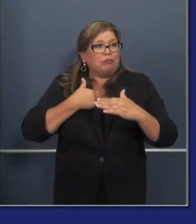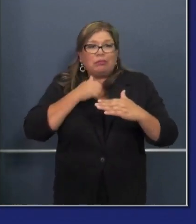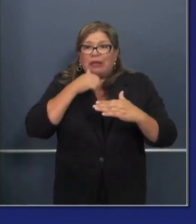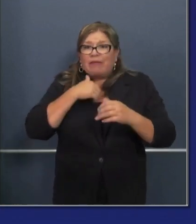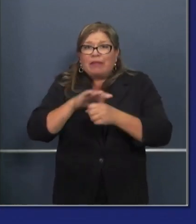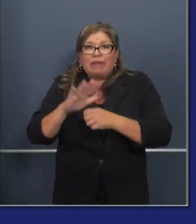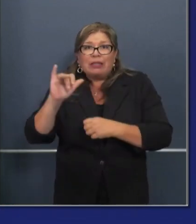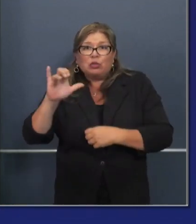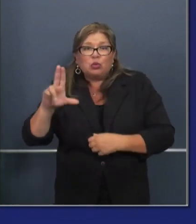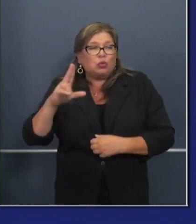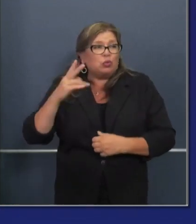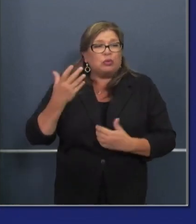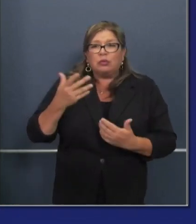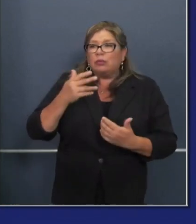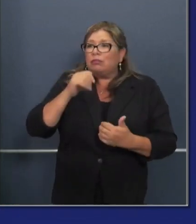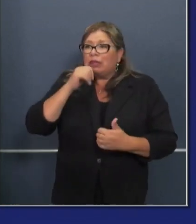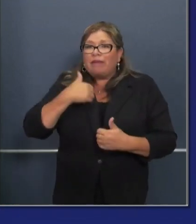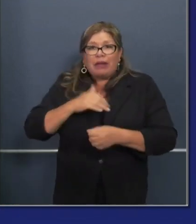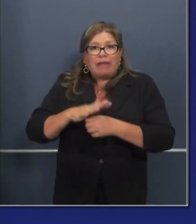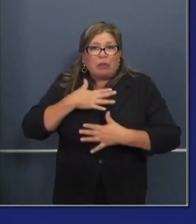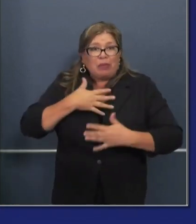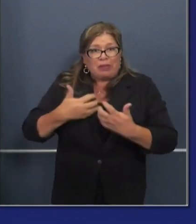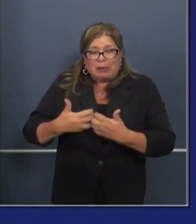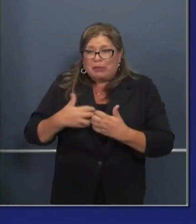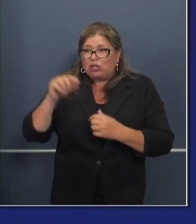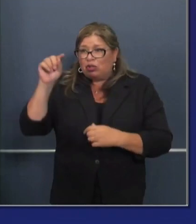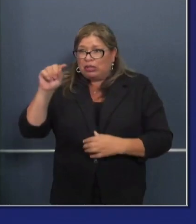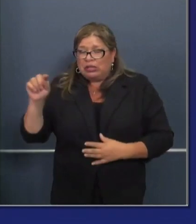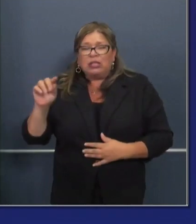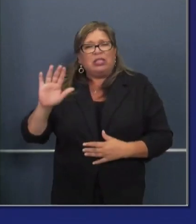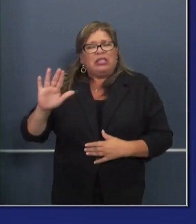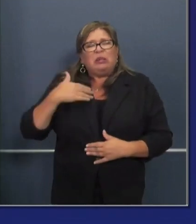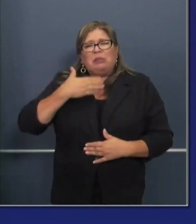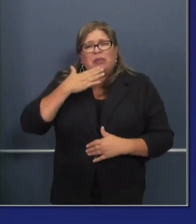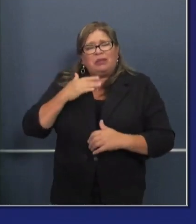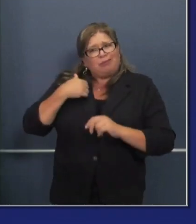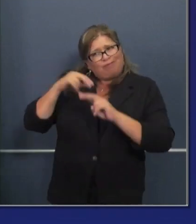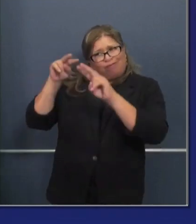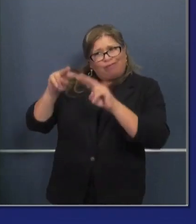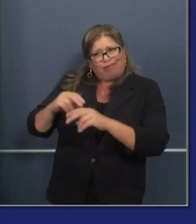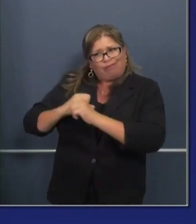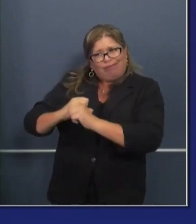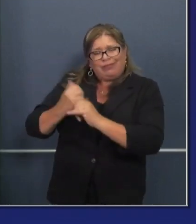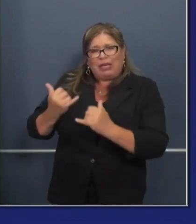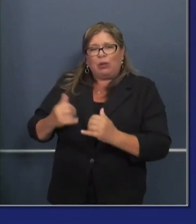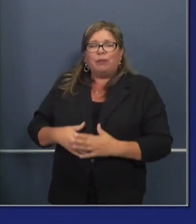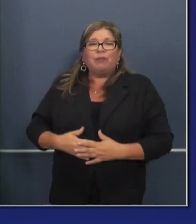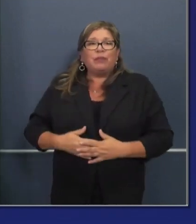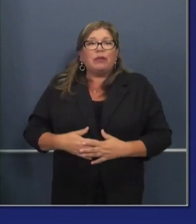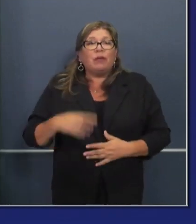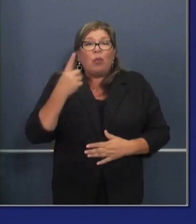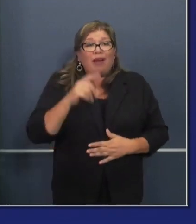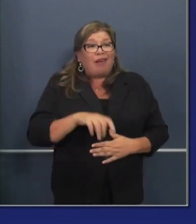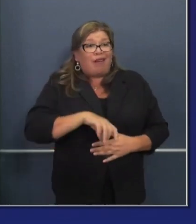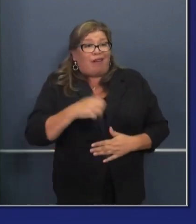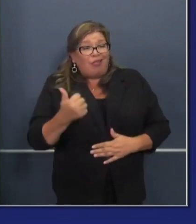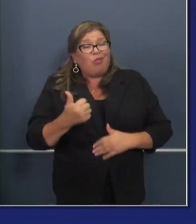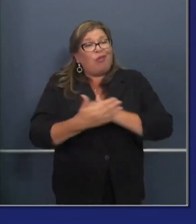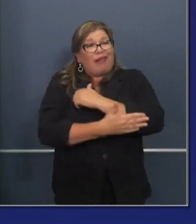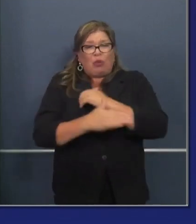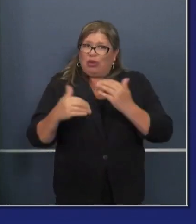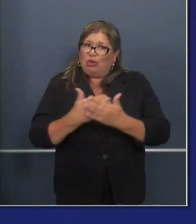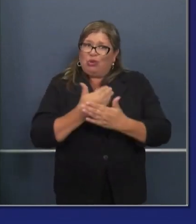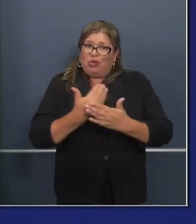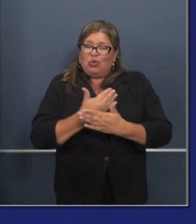community safe. I also want to identify Stanislaus as a county that is on the county monitoring list for the first time,